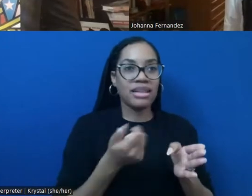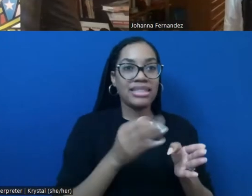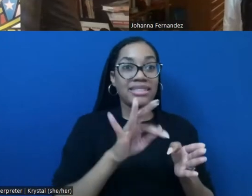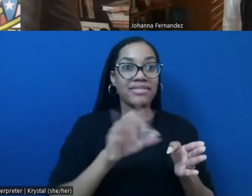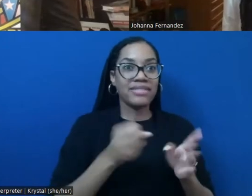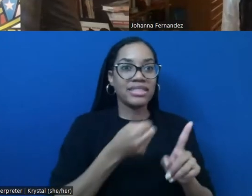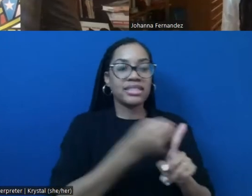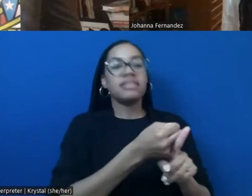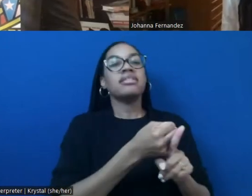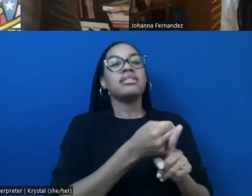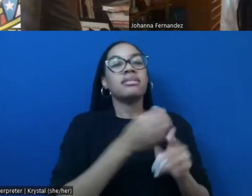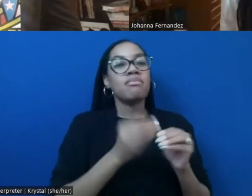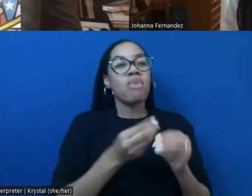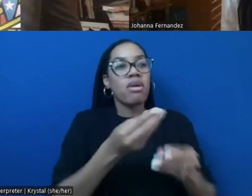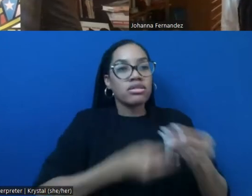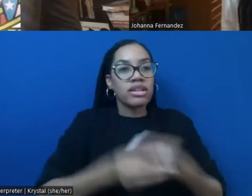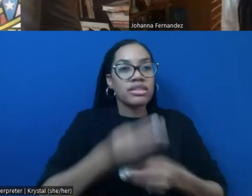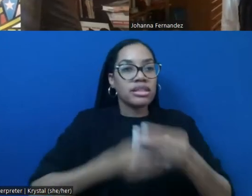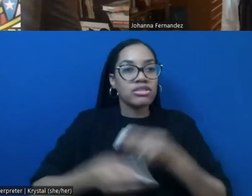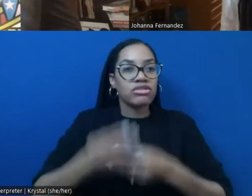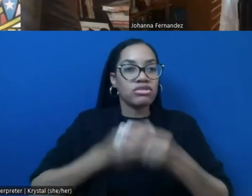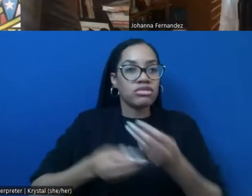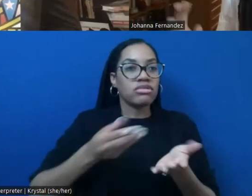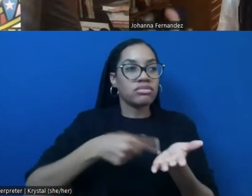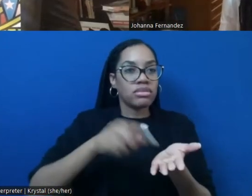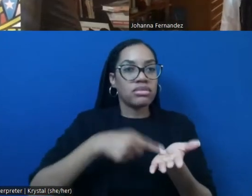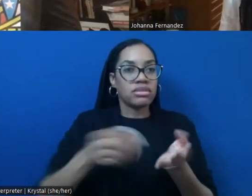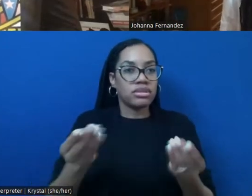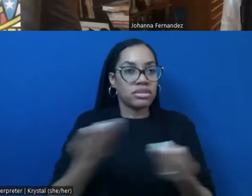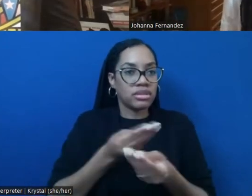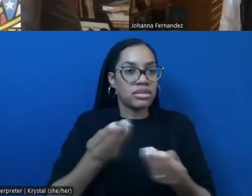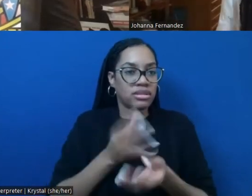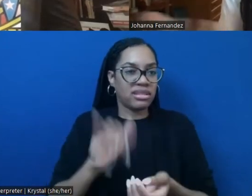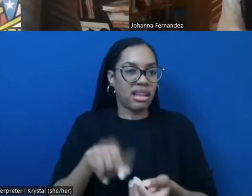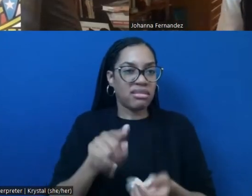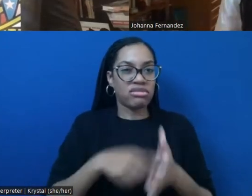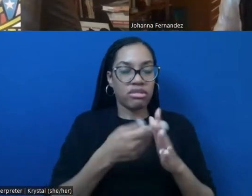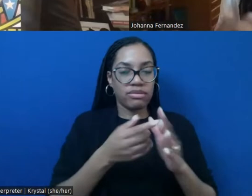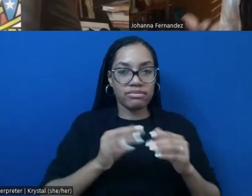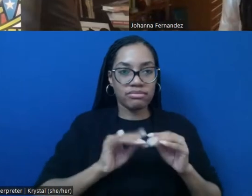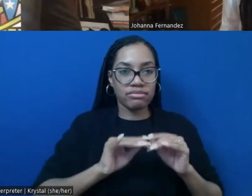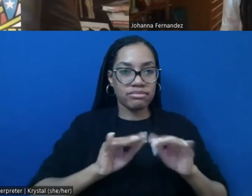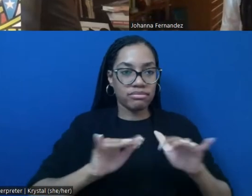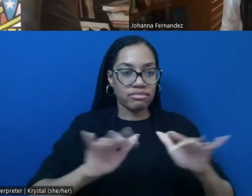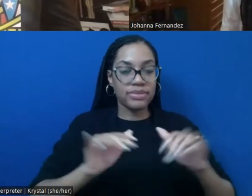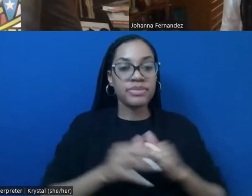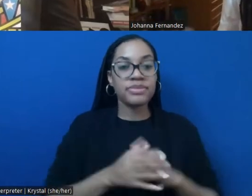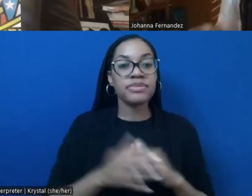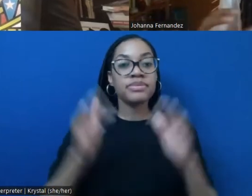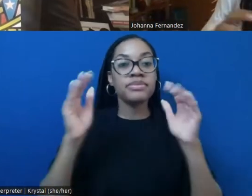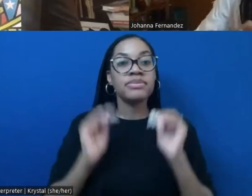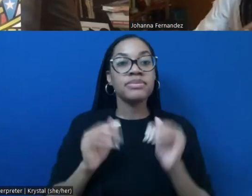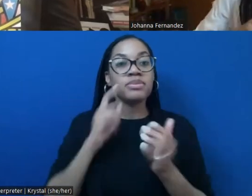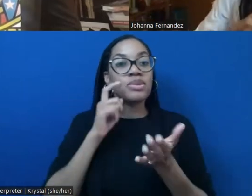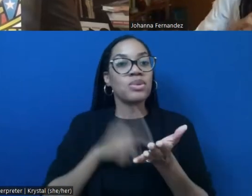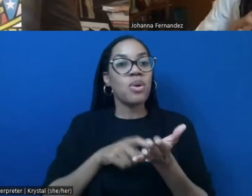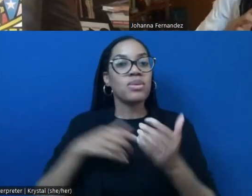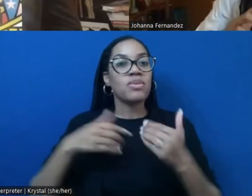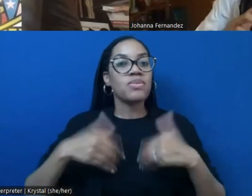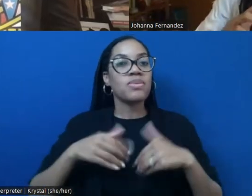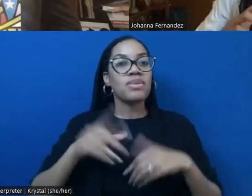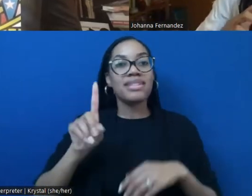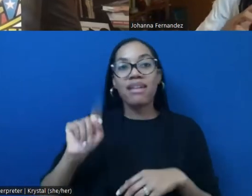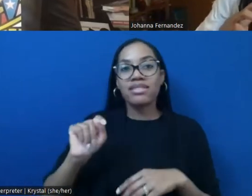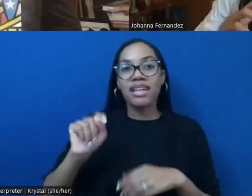on the city needs to be reorganized. Downtown areas are going to be taken over. The